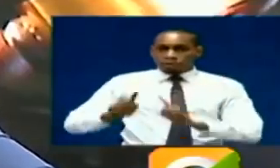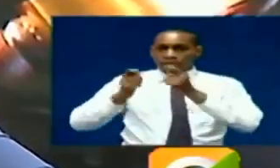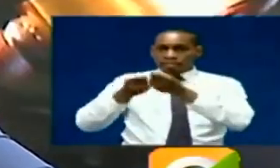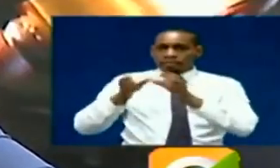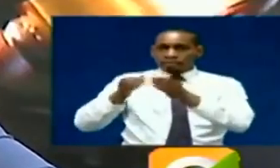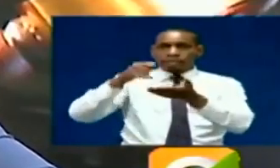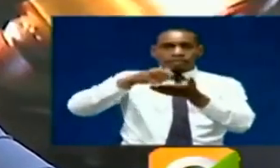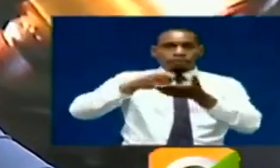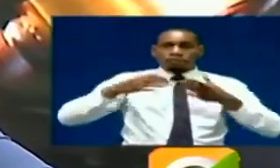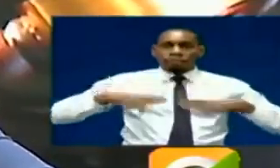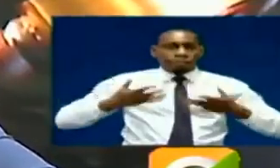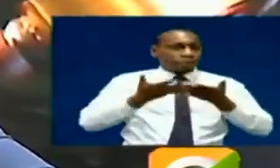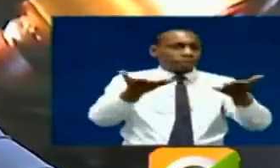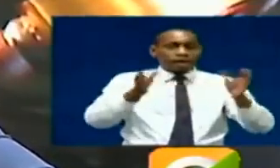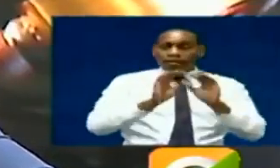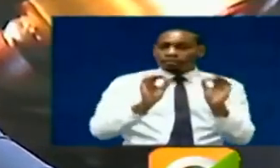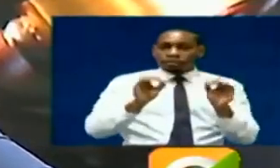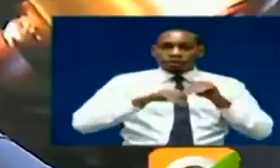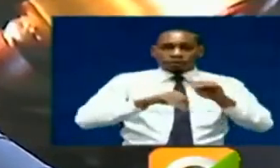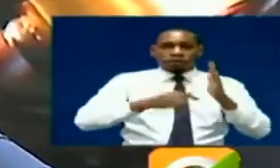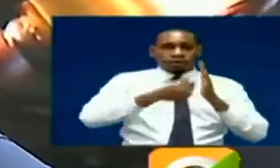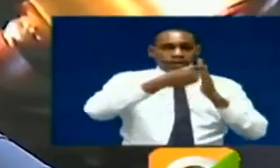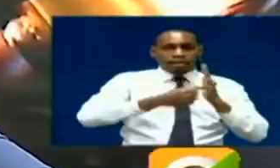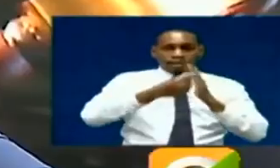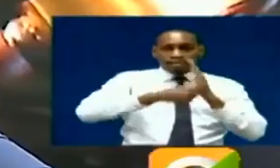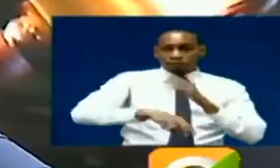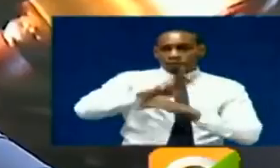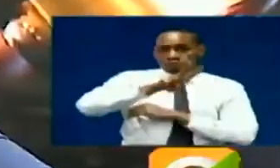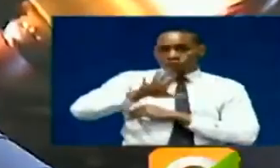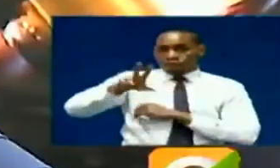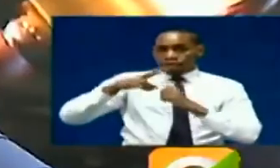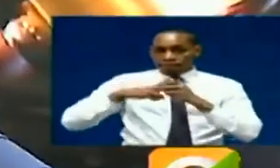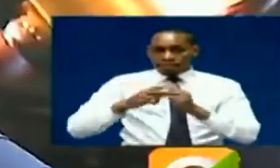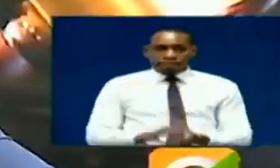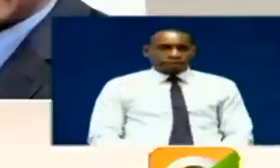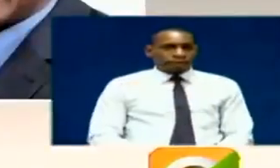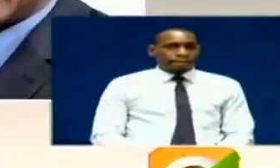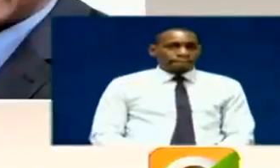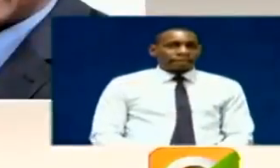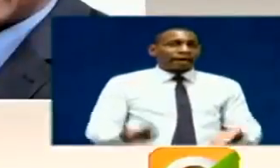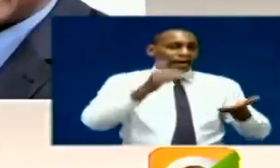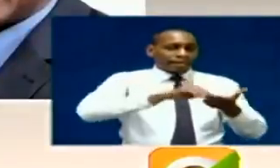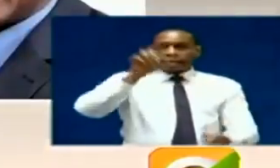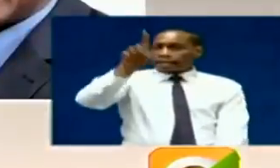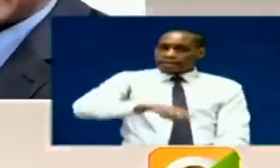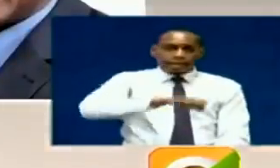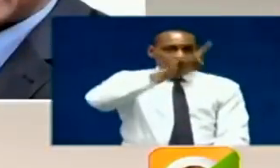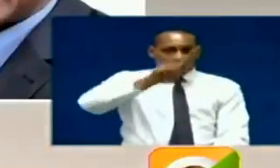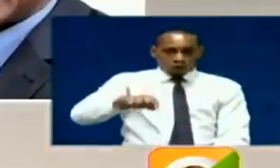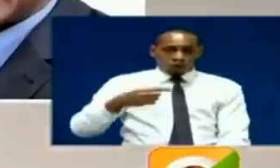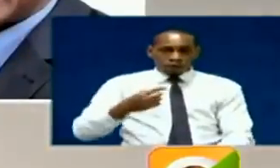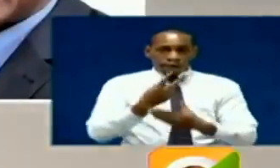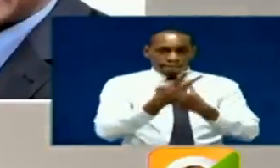the participation of private citizens as per Article 257. Again, they are wrong both in terms